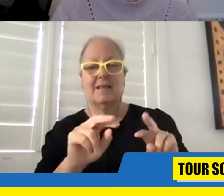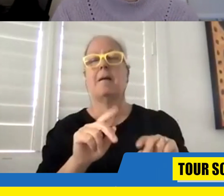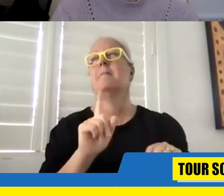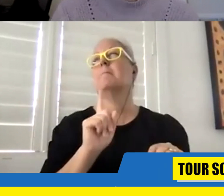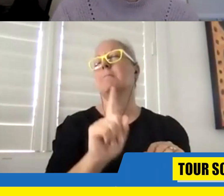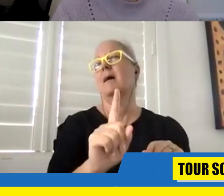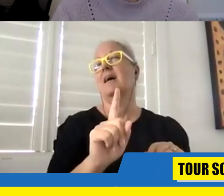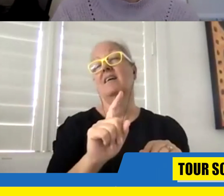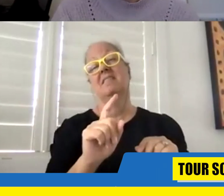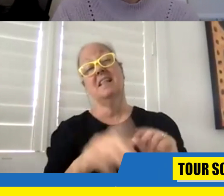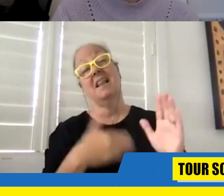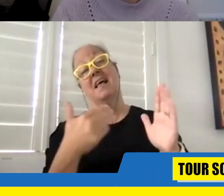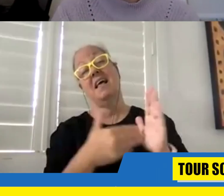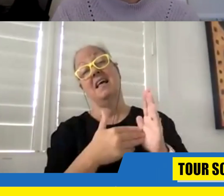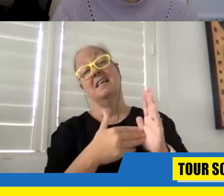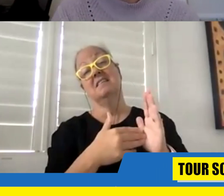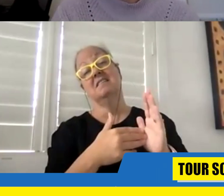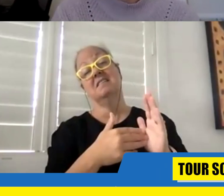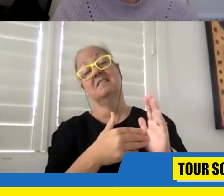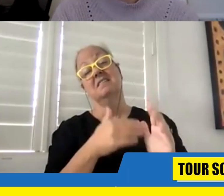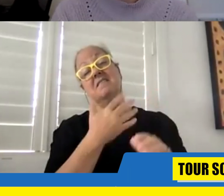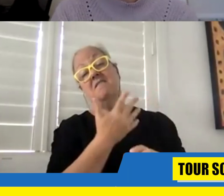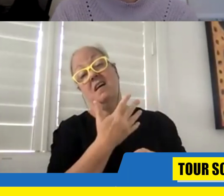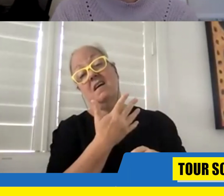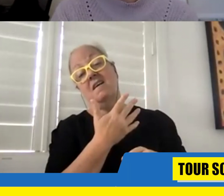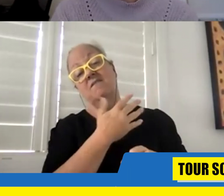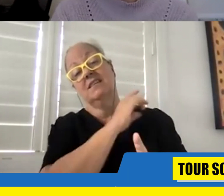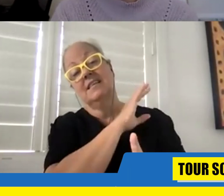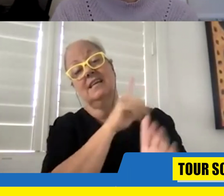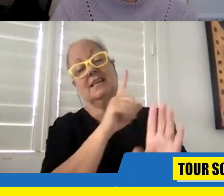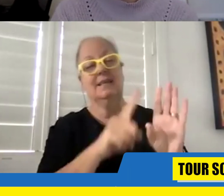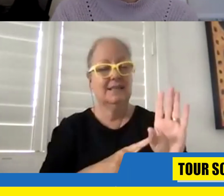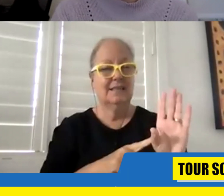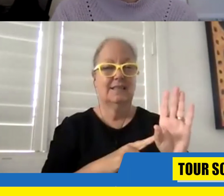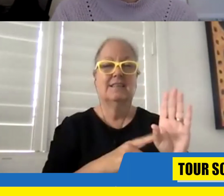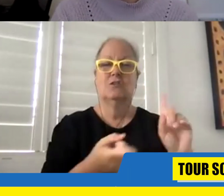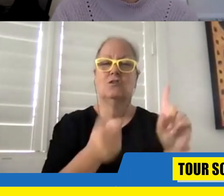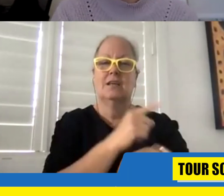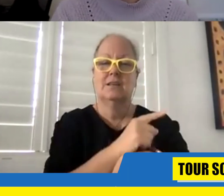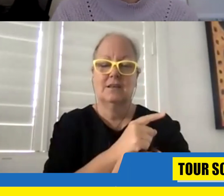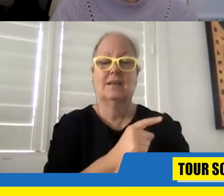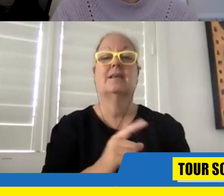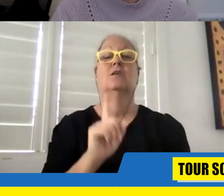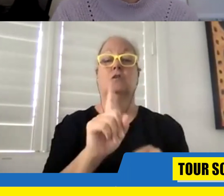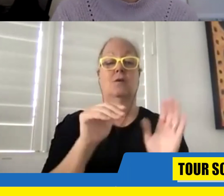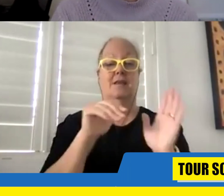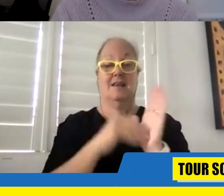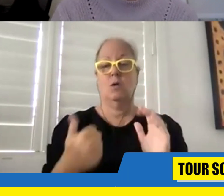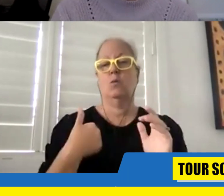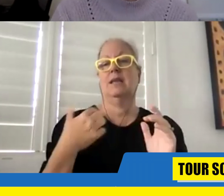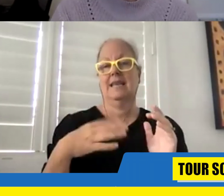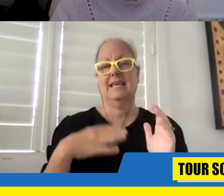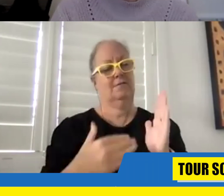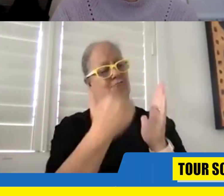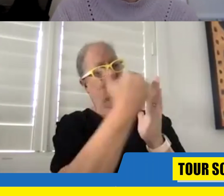last 5 years maybe. So now we're into the space where we're having to program